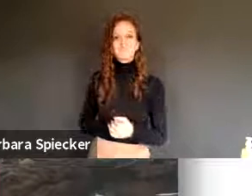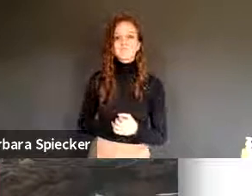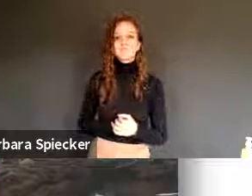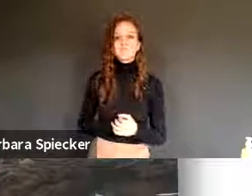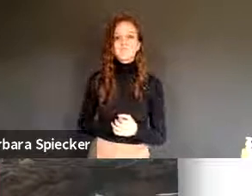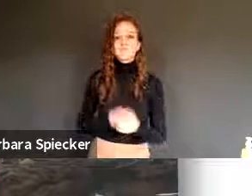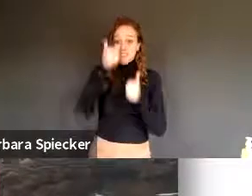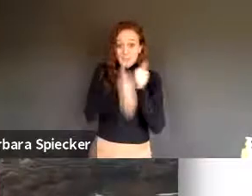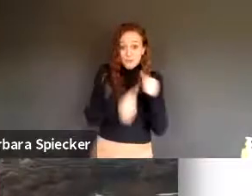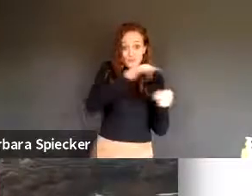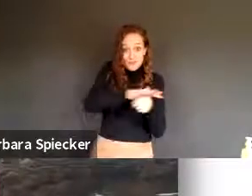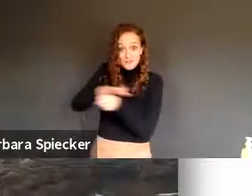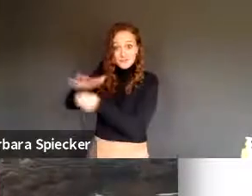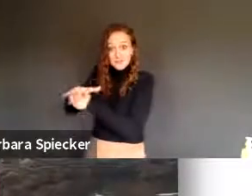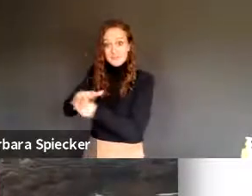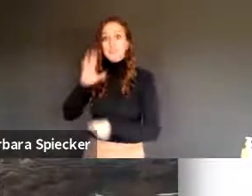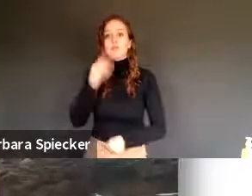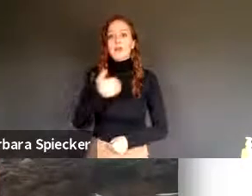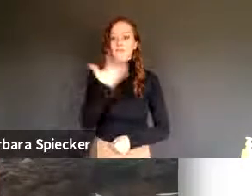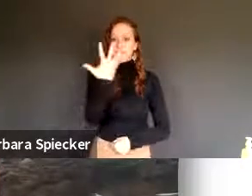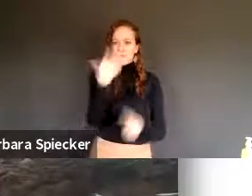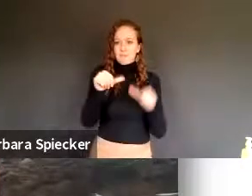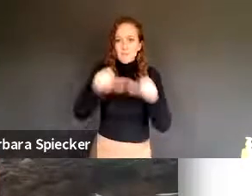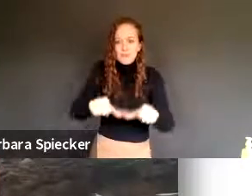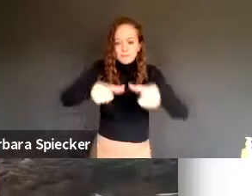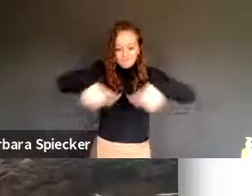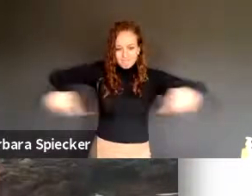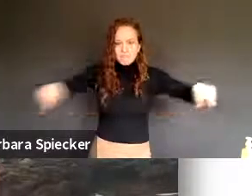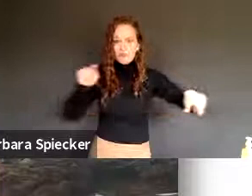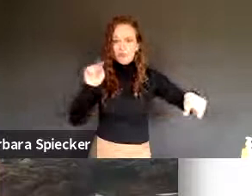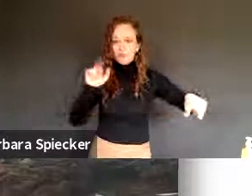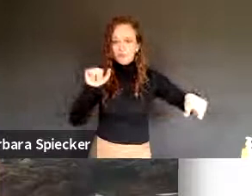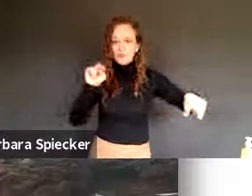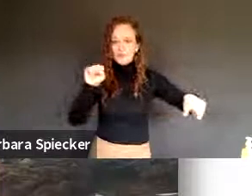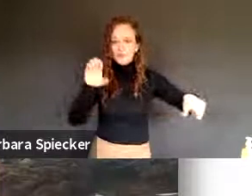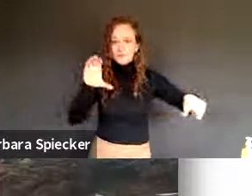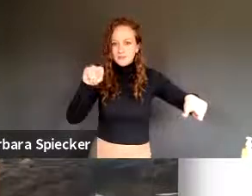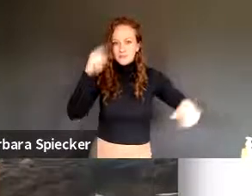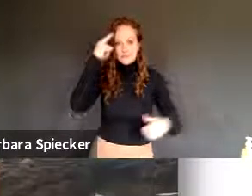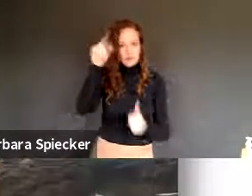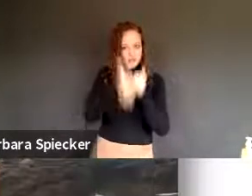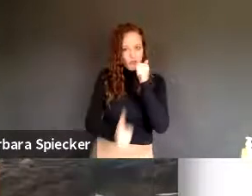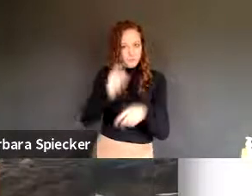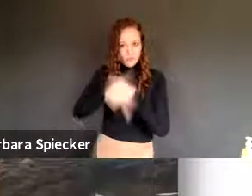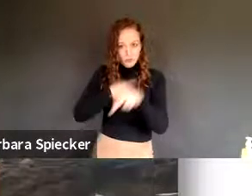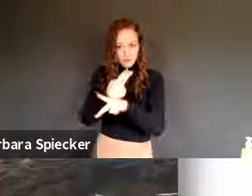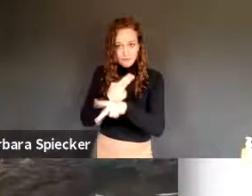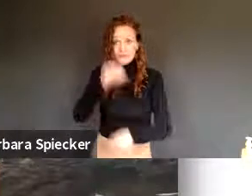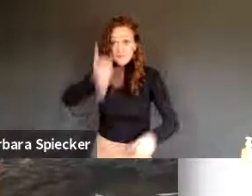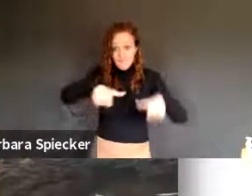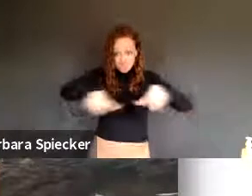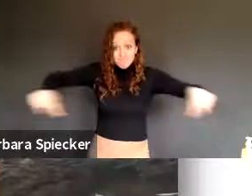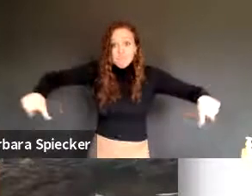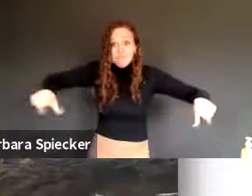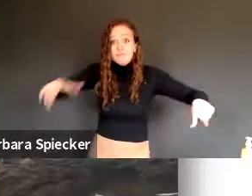On a monthly basis, I've measured 5 biological variables. I established 5 permanent transects for